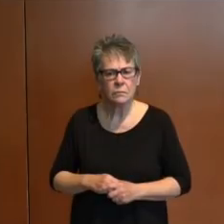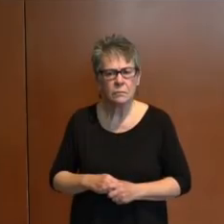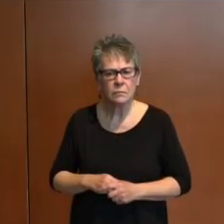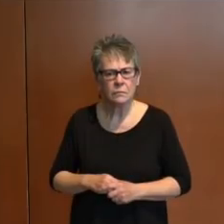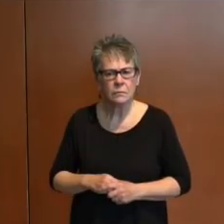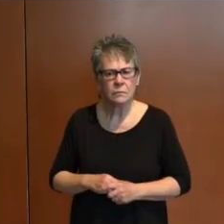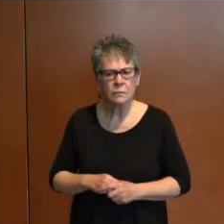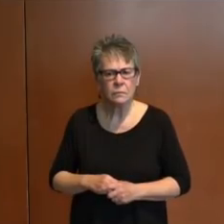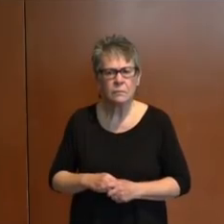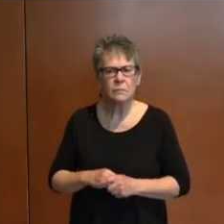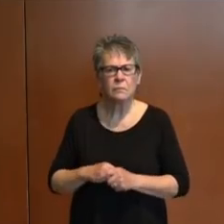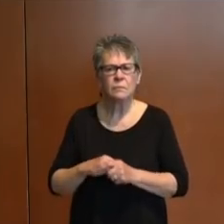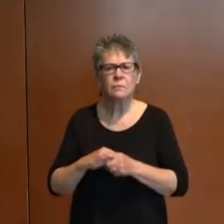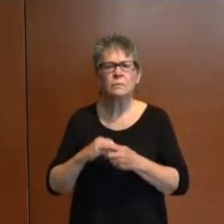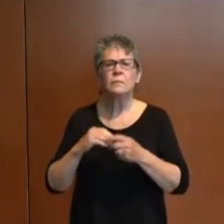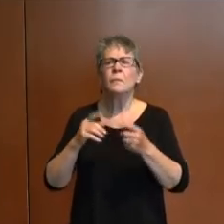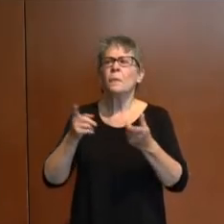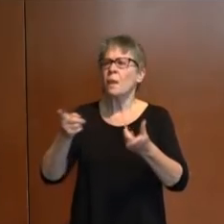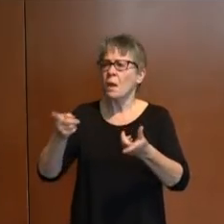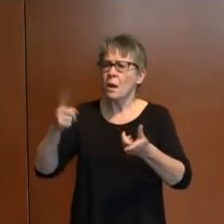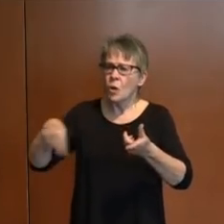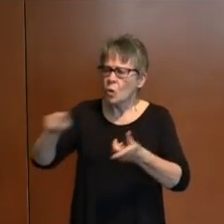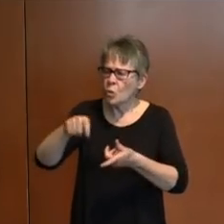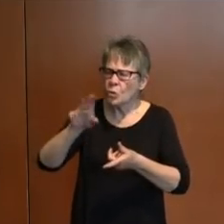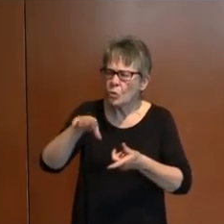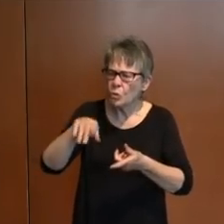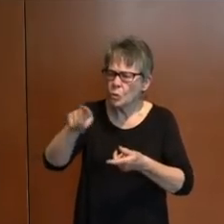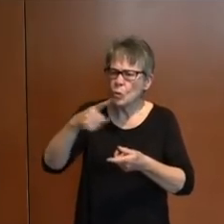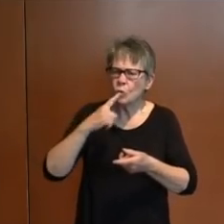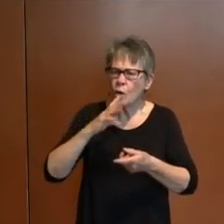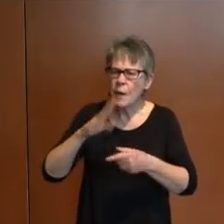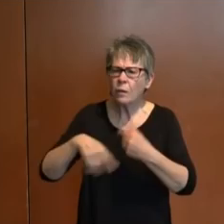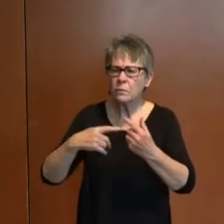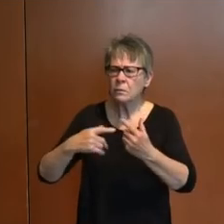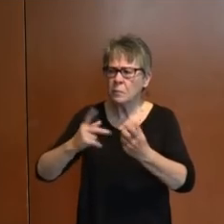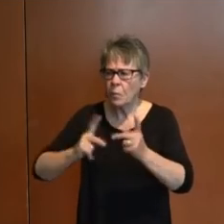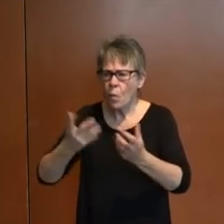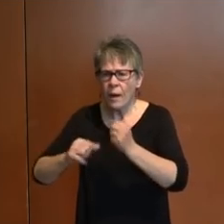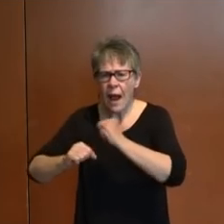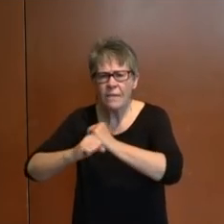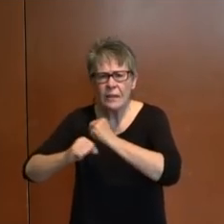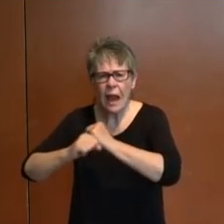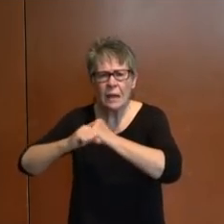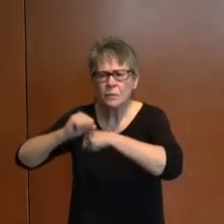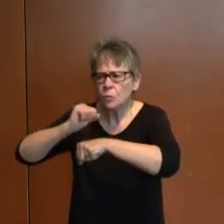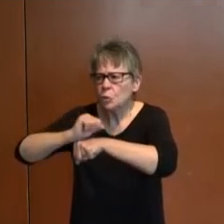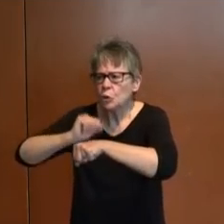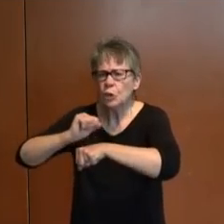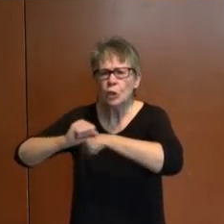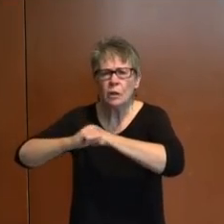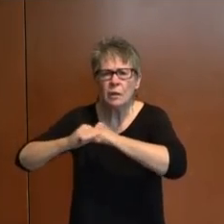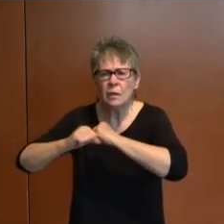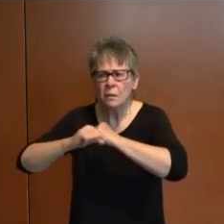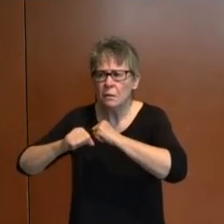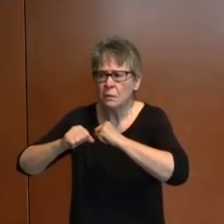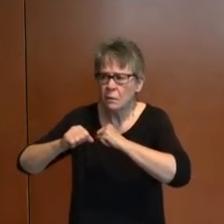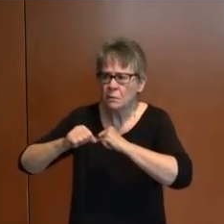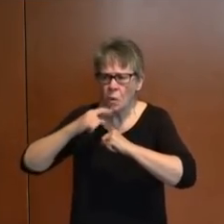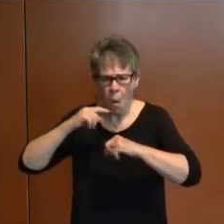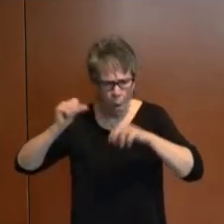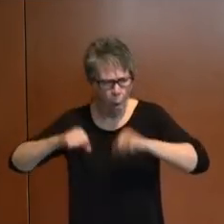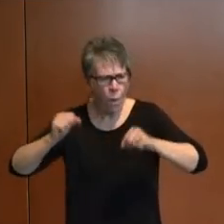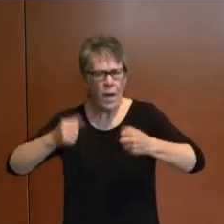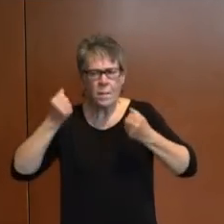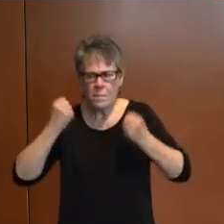had responded. I don't have the actual number now. So I would love to piggyback off of that. And